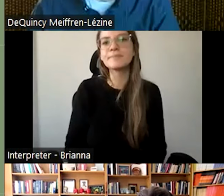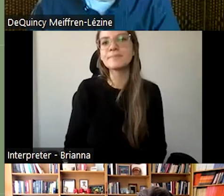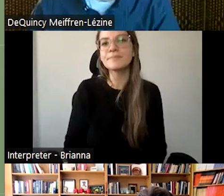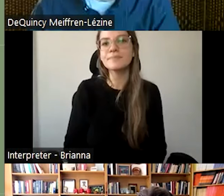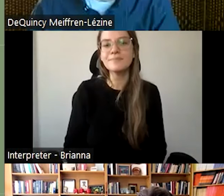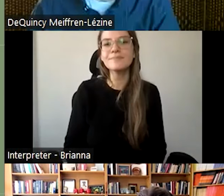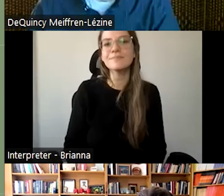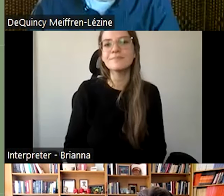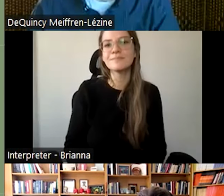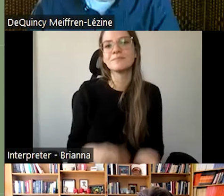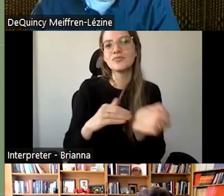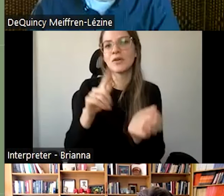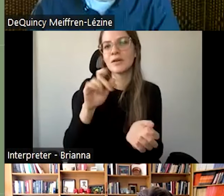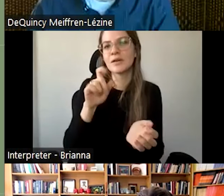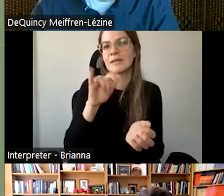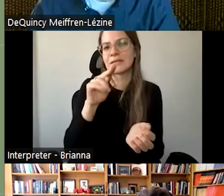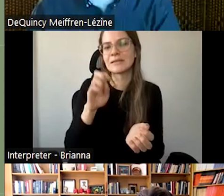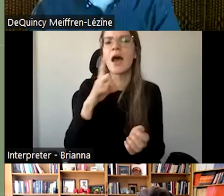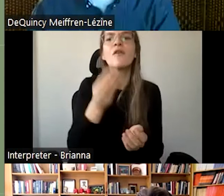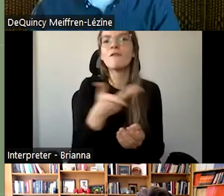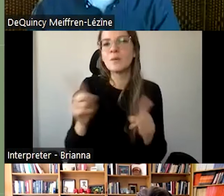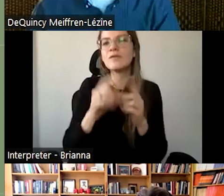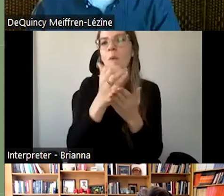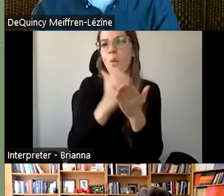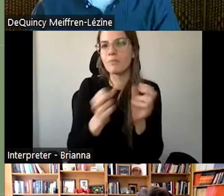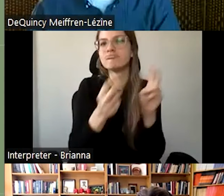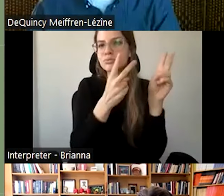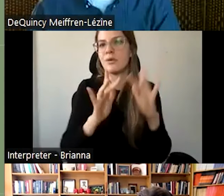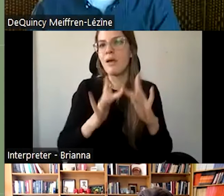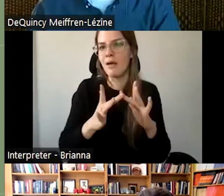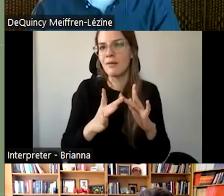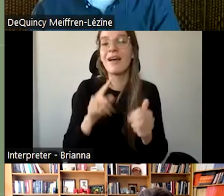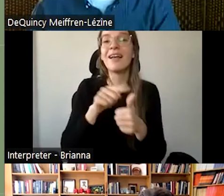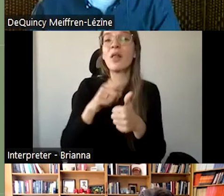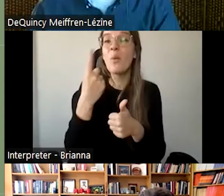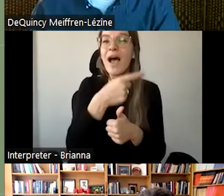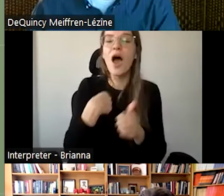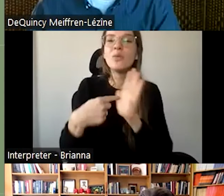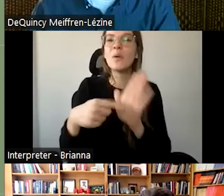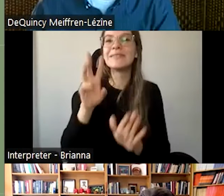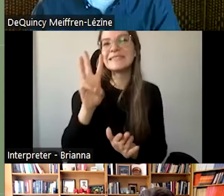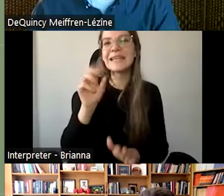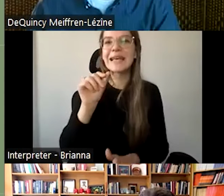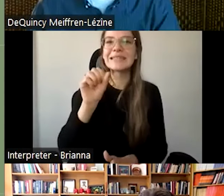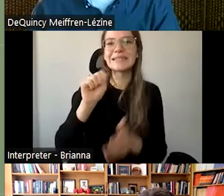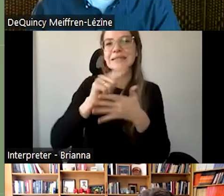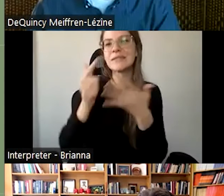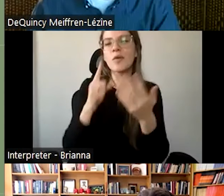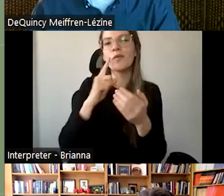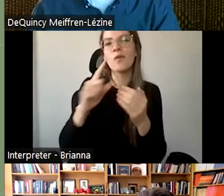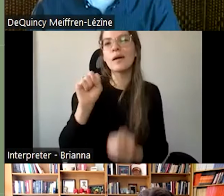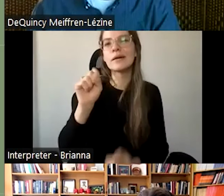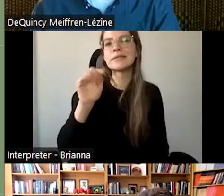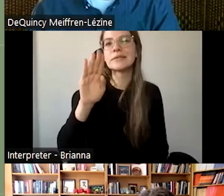So I have a couple online. One is that 6 Steps to Stable Ground, which is designed kind of for somebody